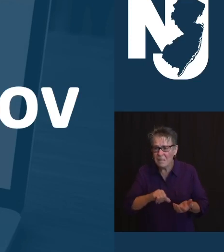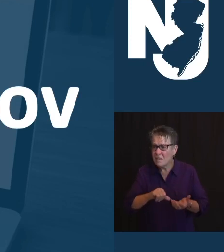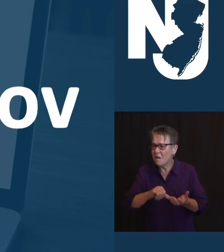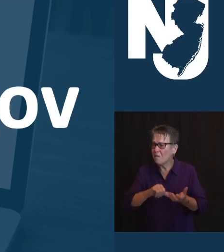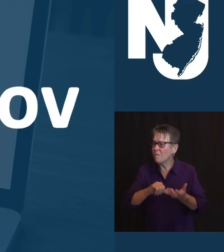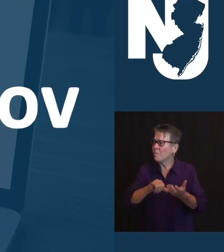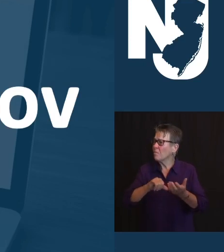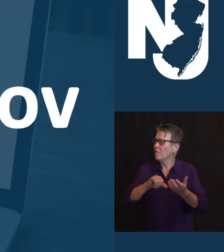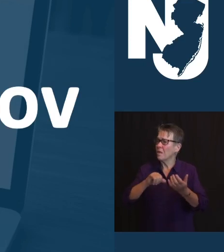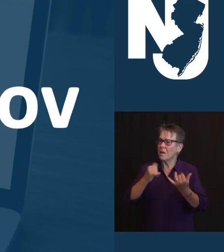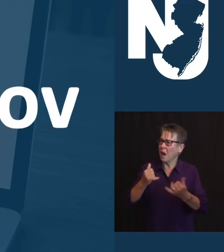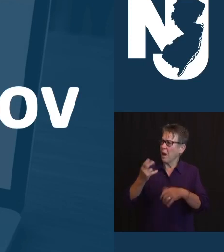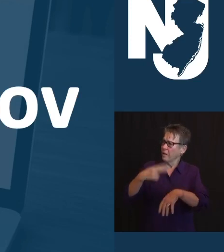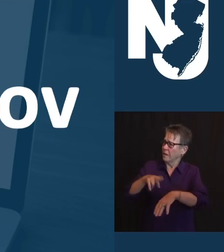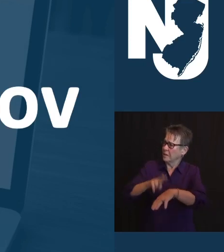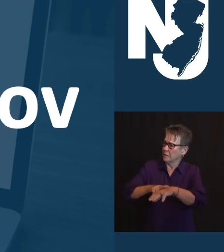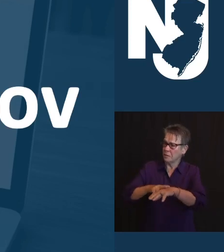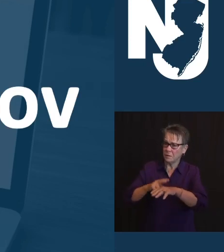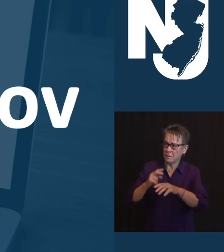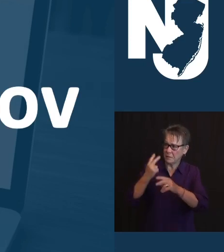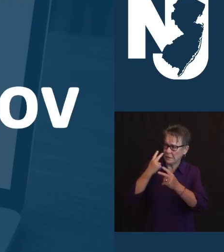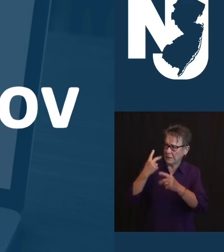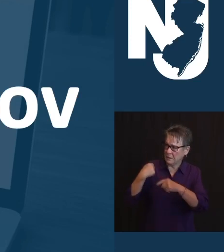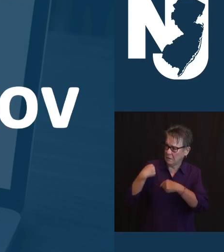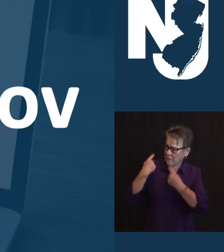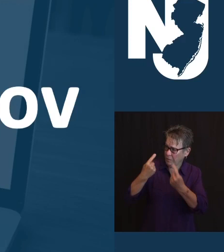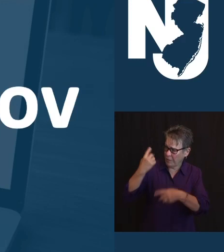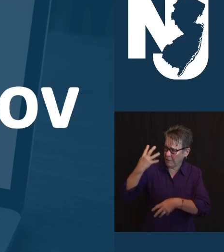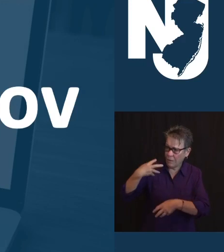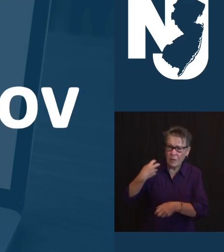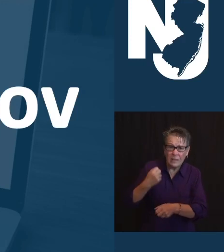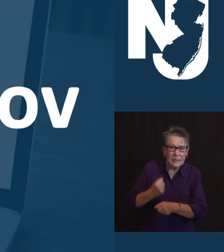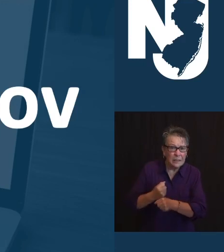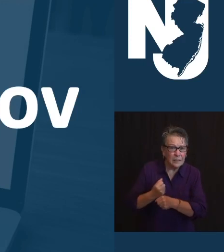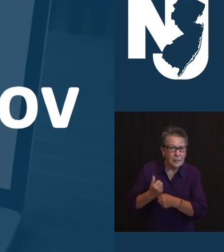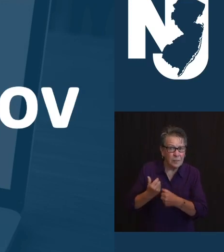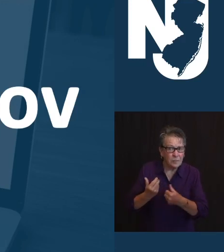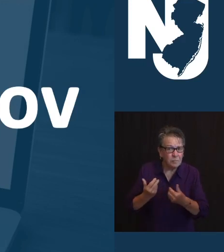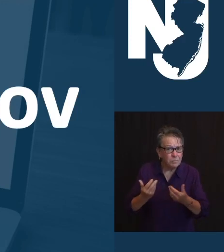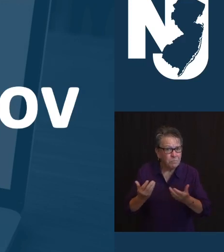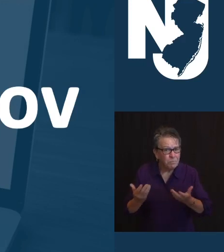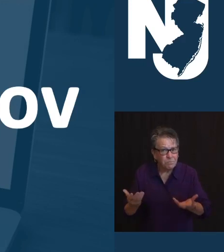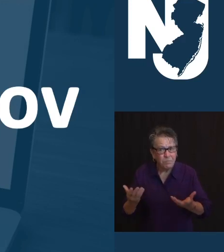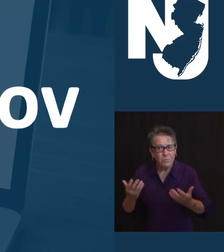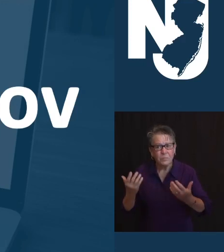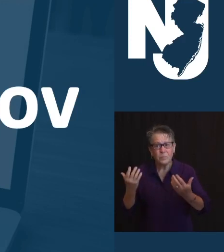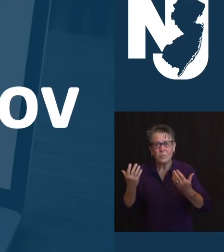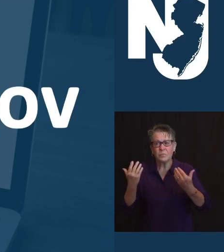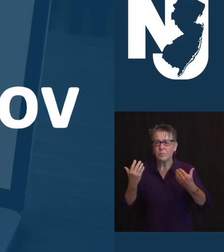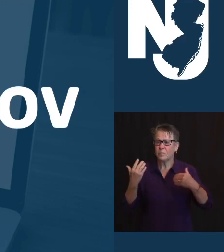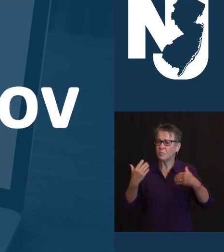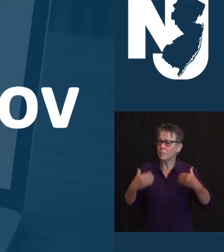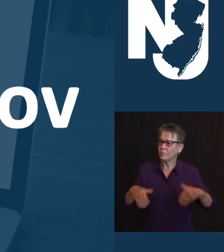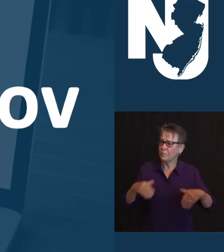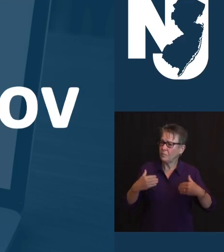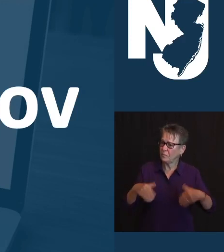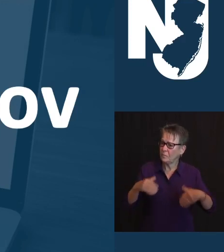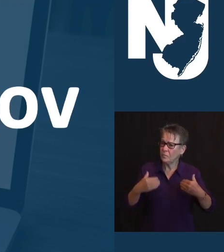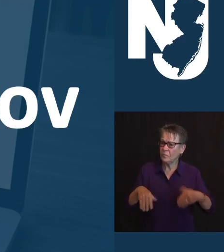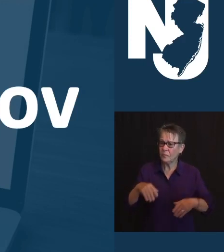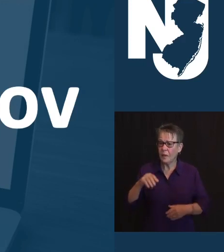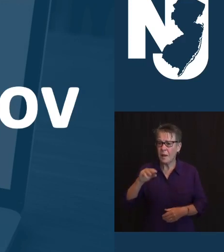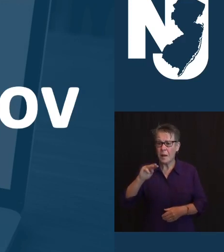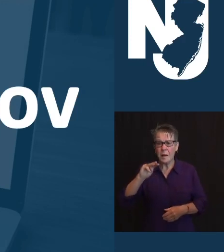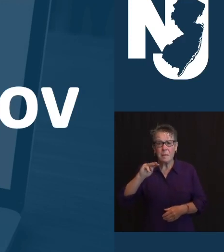rank hypocrisy of those like Senate Majority Leader Mitch McConnell is showing. They want to ram a nominee through